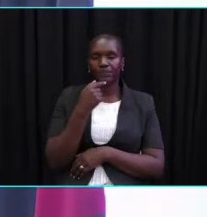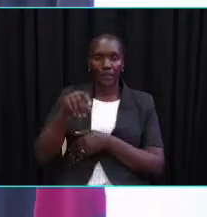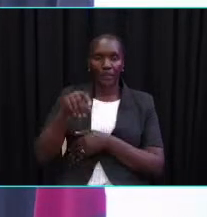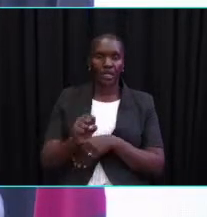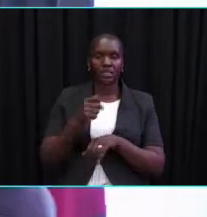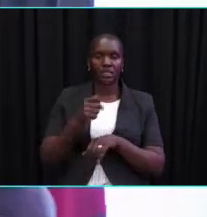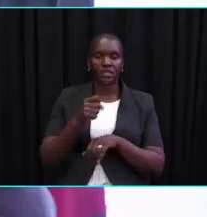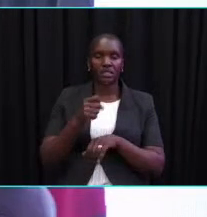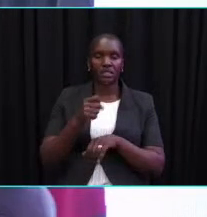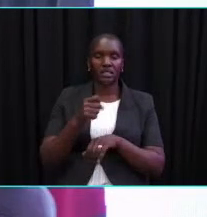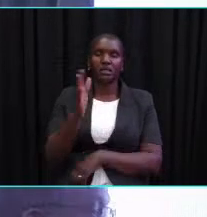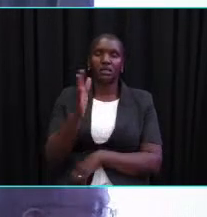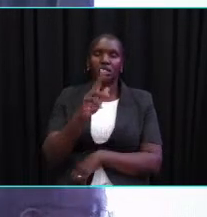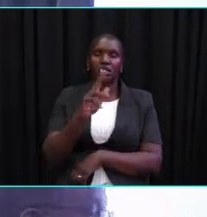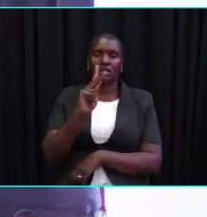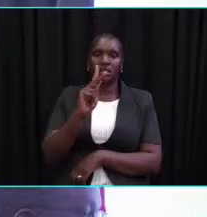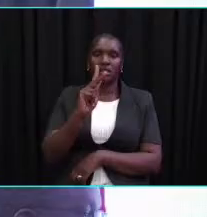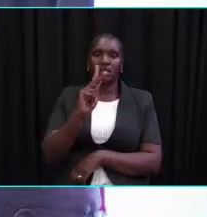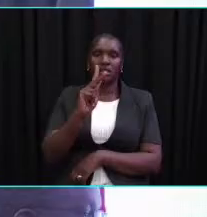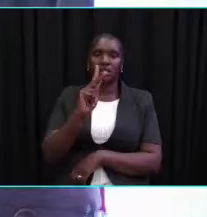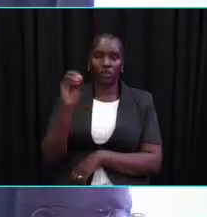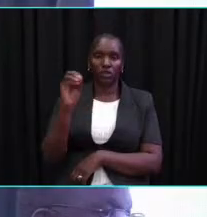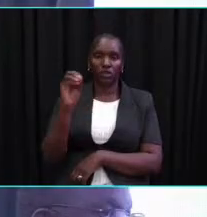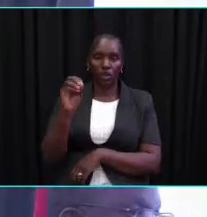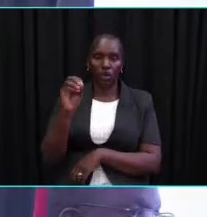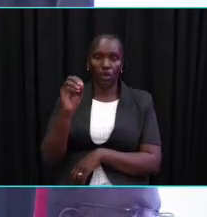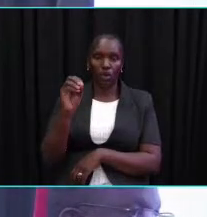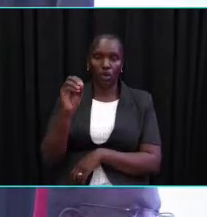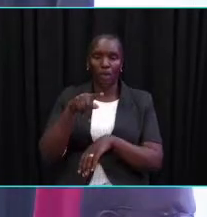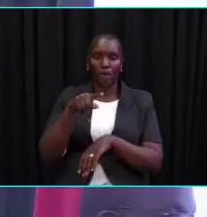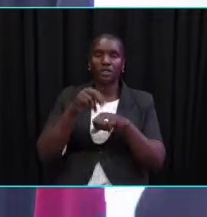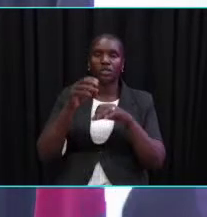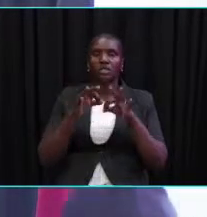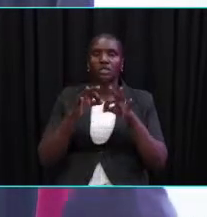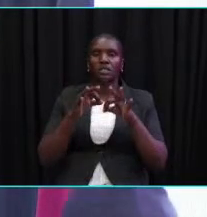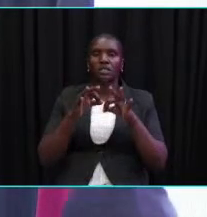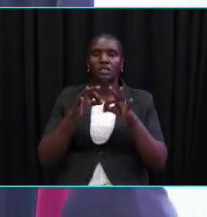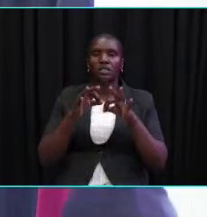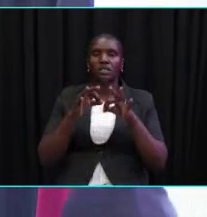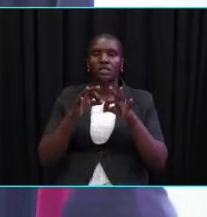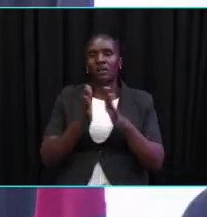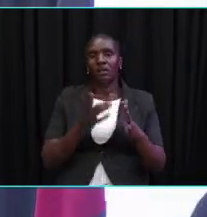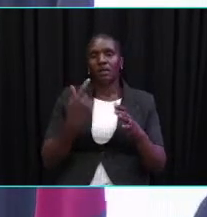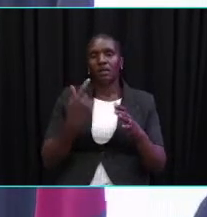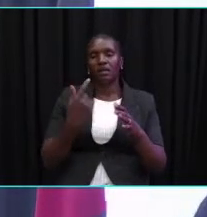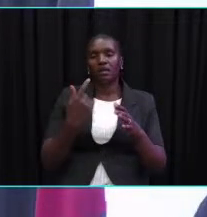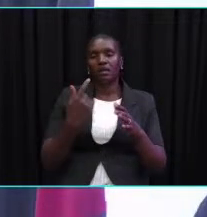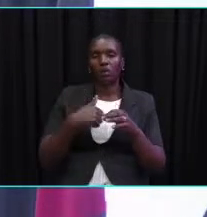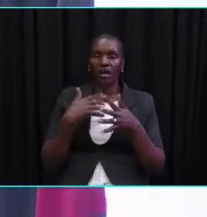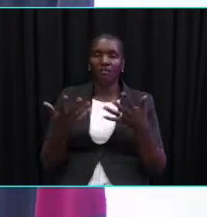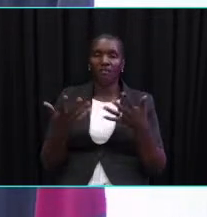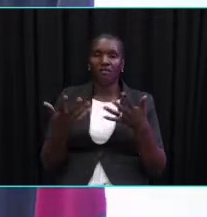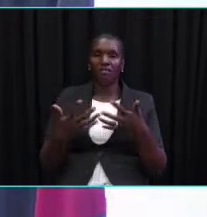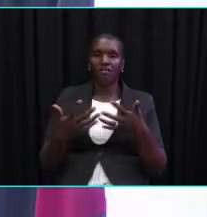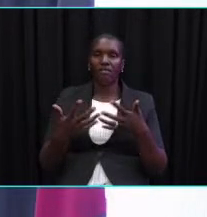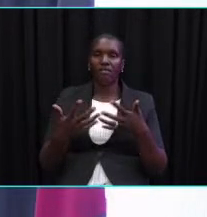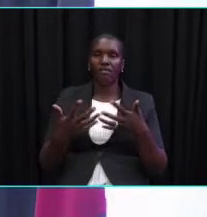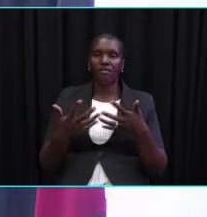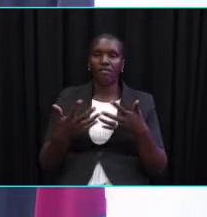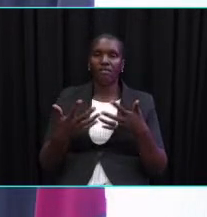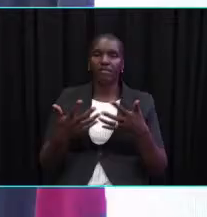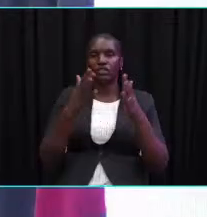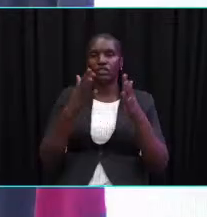the PS, Dr. Chris Kipto, who is the PS, the National Treasury and Planning. We have Engineer Daniel